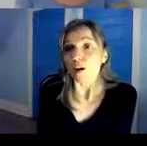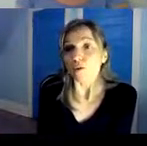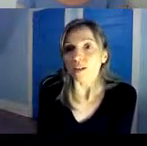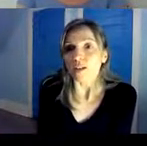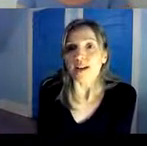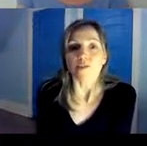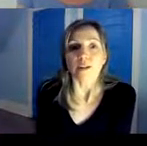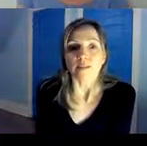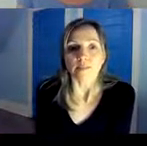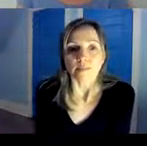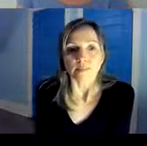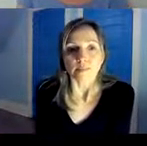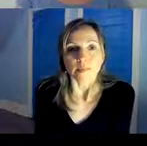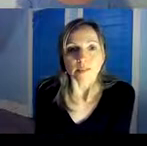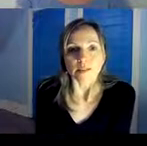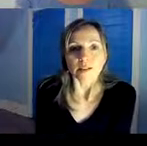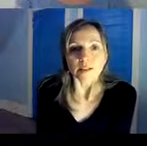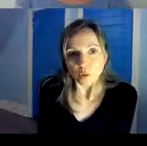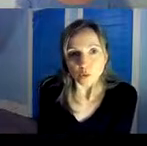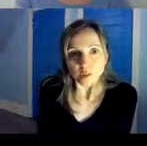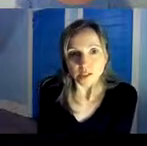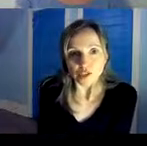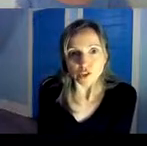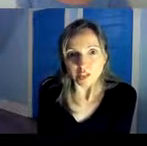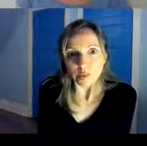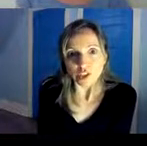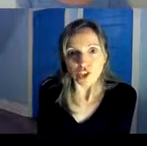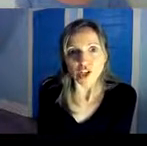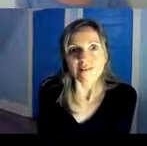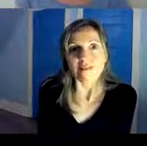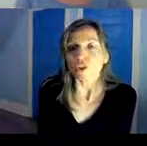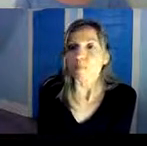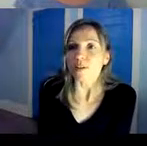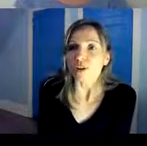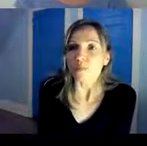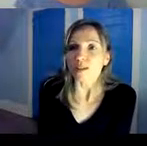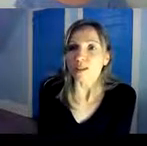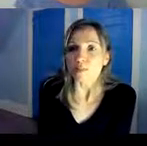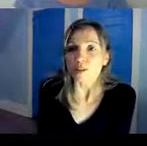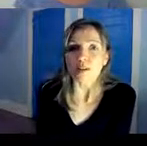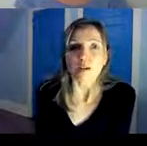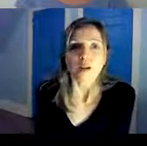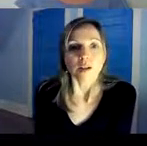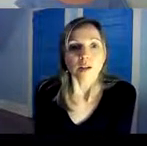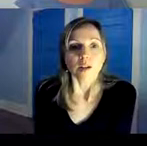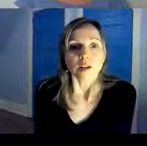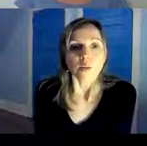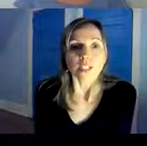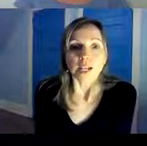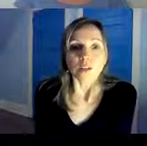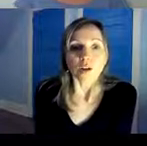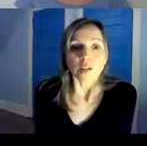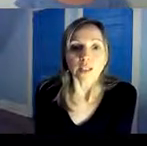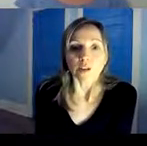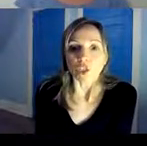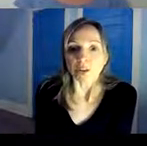through concrete and asphalt. So the one picture, the big picture of Japanese knotweed in the summer was